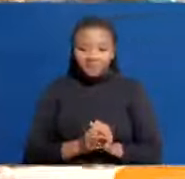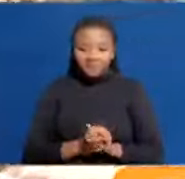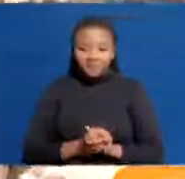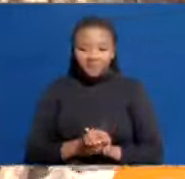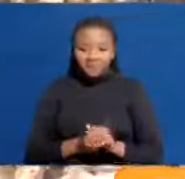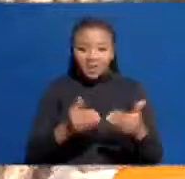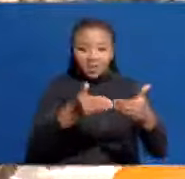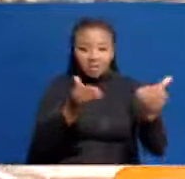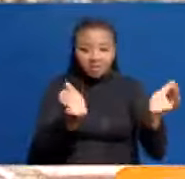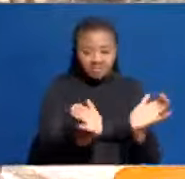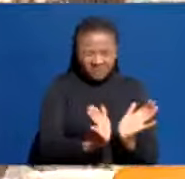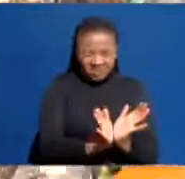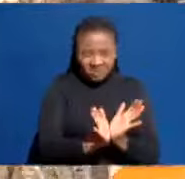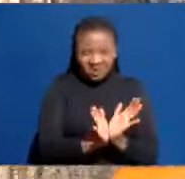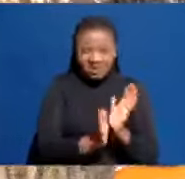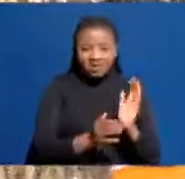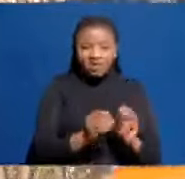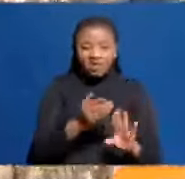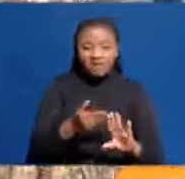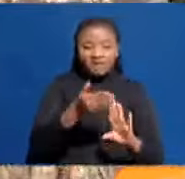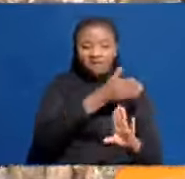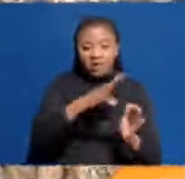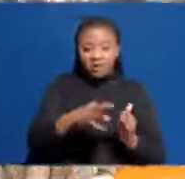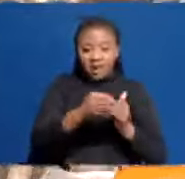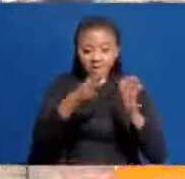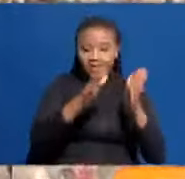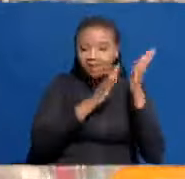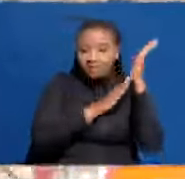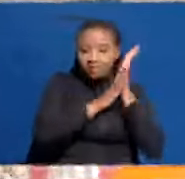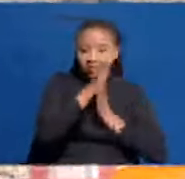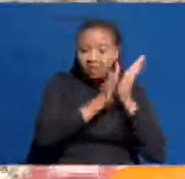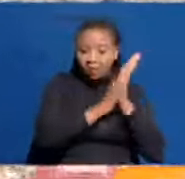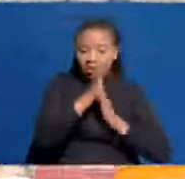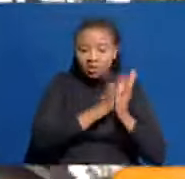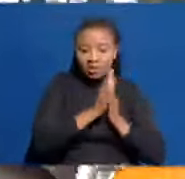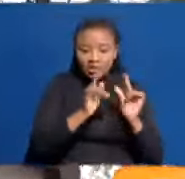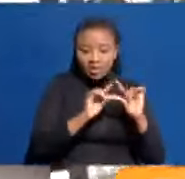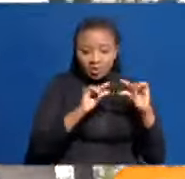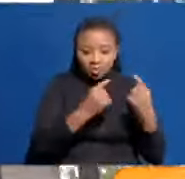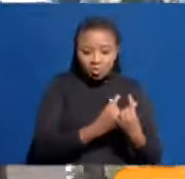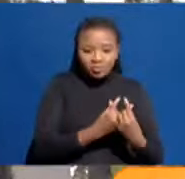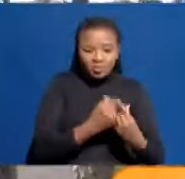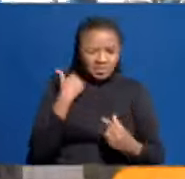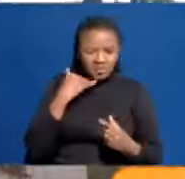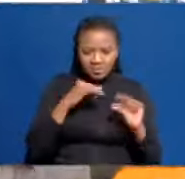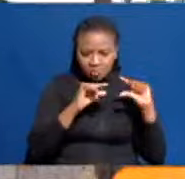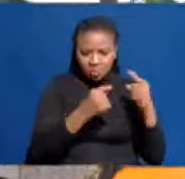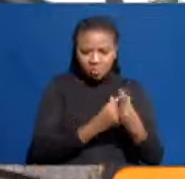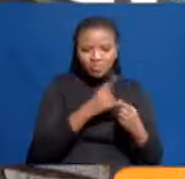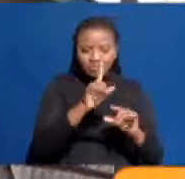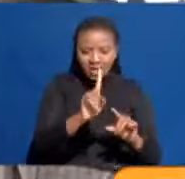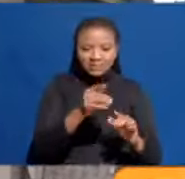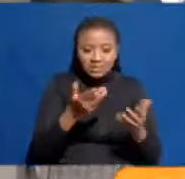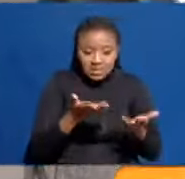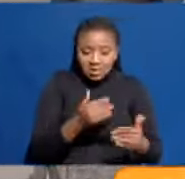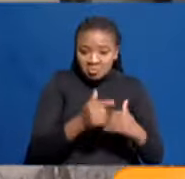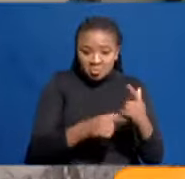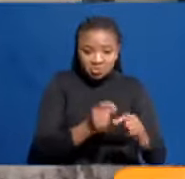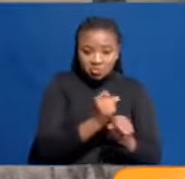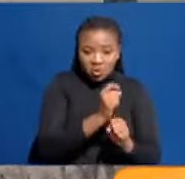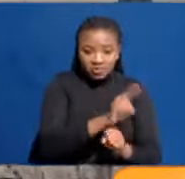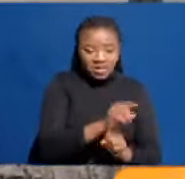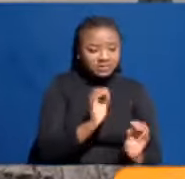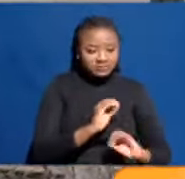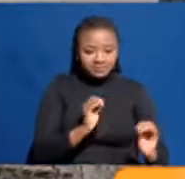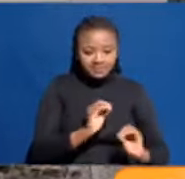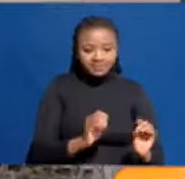The family of ex-Mungiki leader Maina Njenga is still looking for him after his alleged arrest on Wednesday night at his father's home